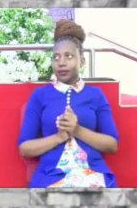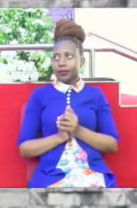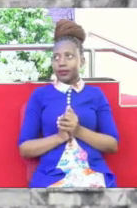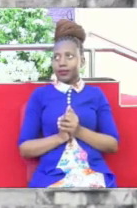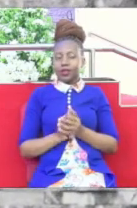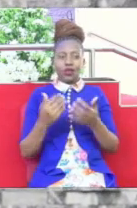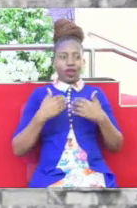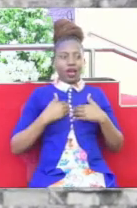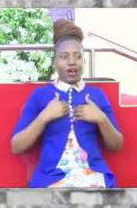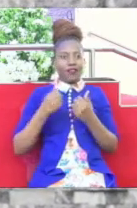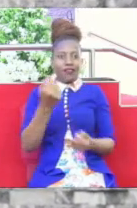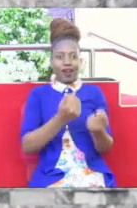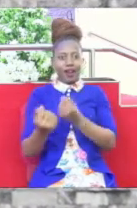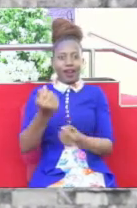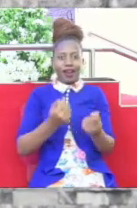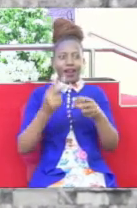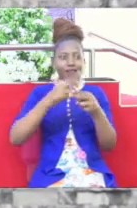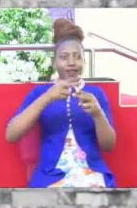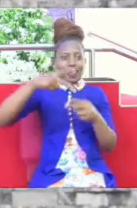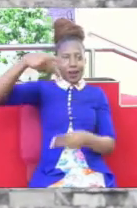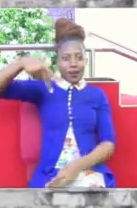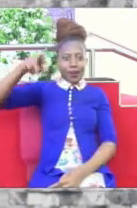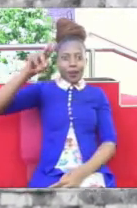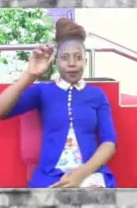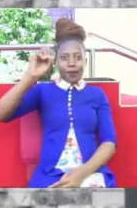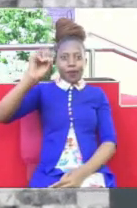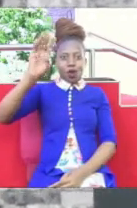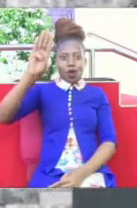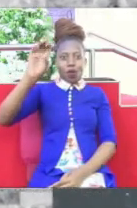So anaendesha Probox ya miaka 10.